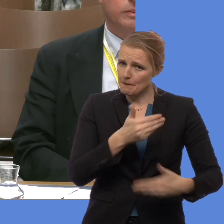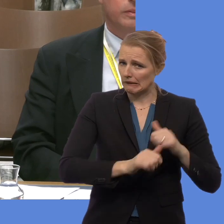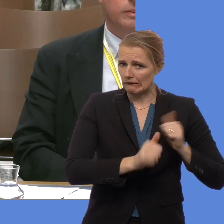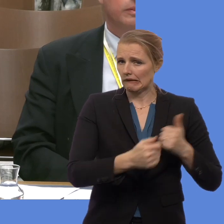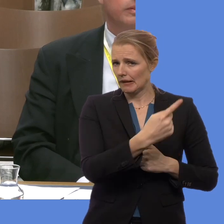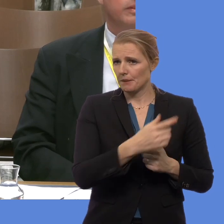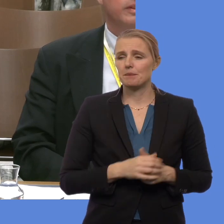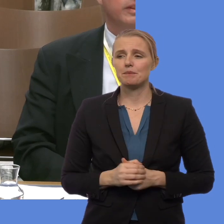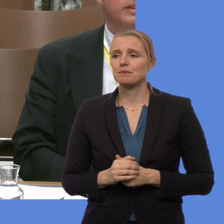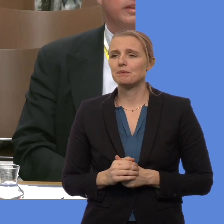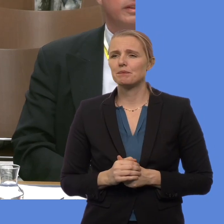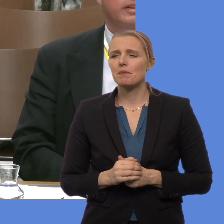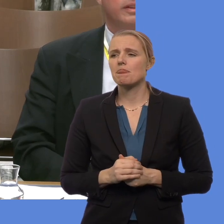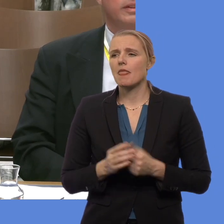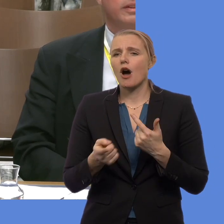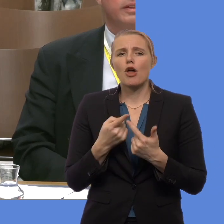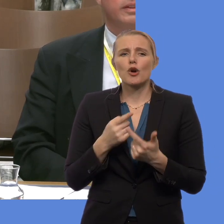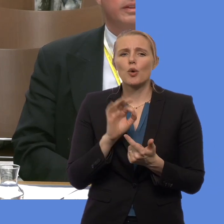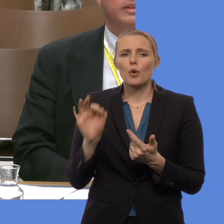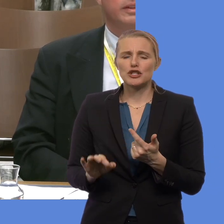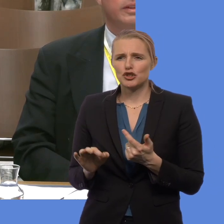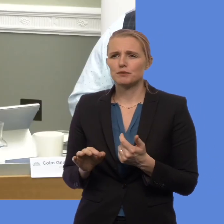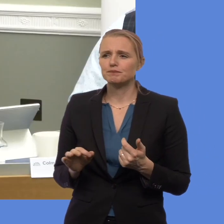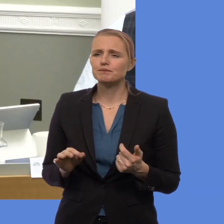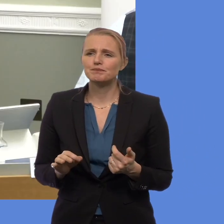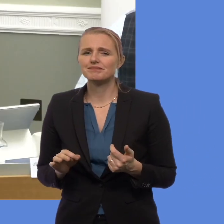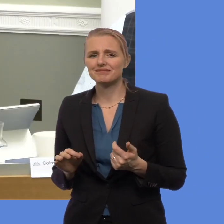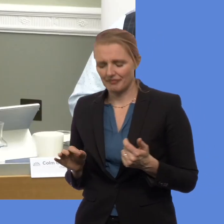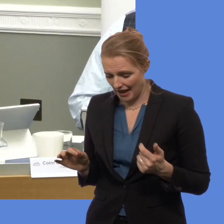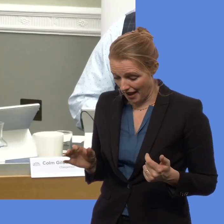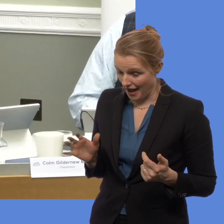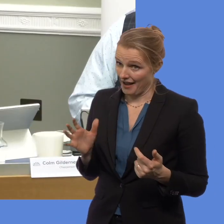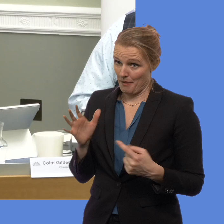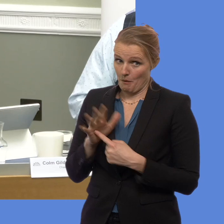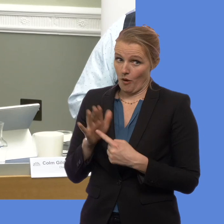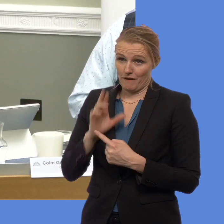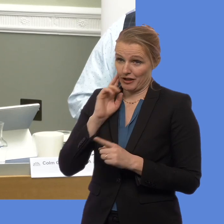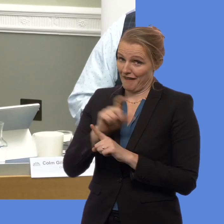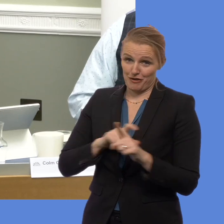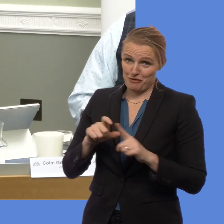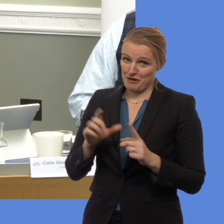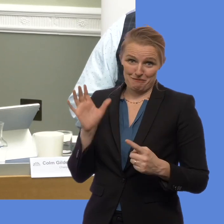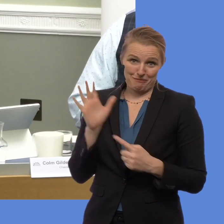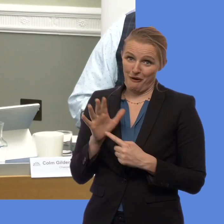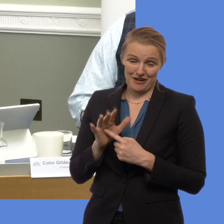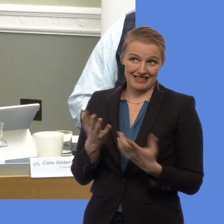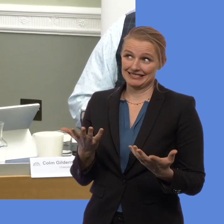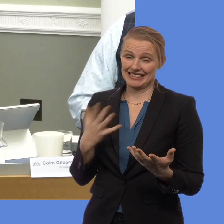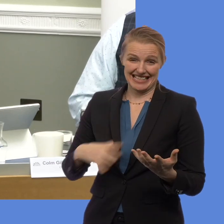Just one final question, Chair. I suppose, and like obviously this is really, really important for the deaf community, and they've been arguing for this here for a long